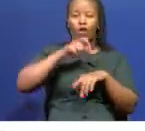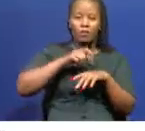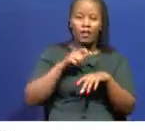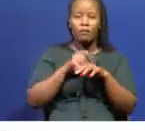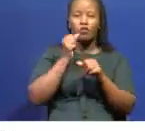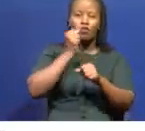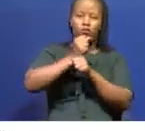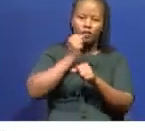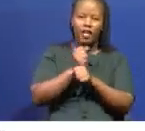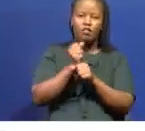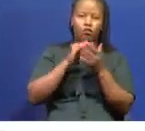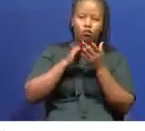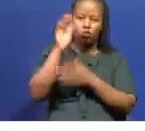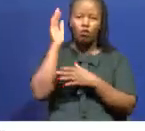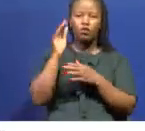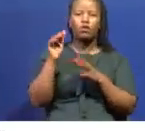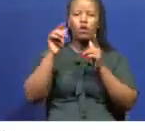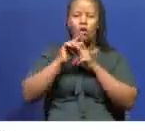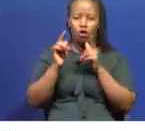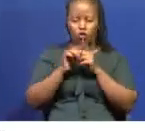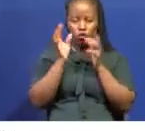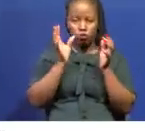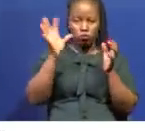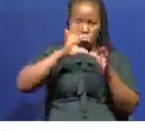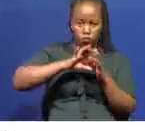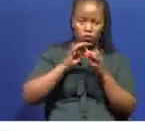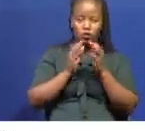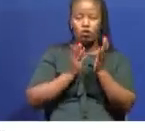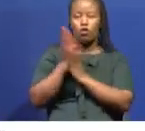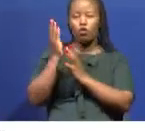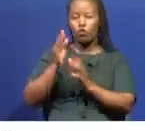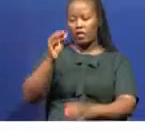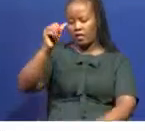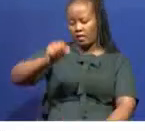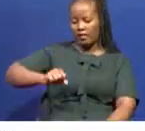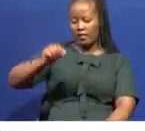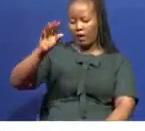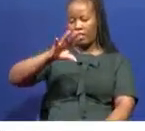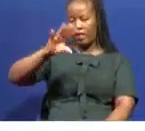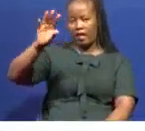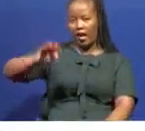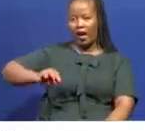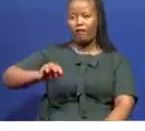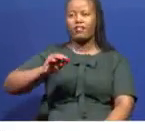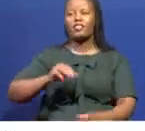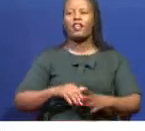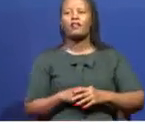and also featured in the in South Africa in the Sunshine Development Tour?